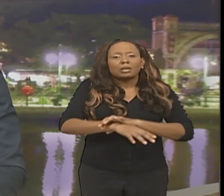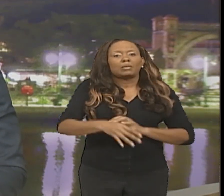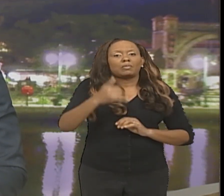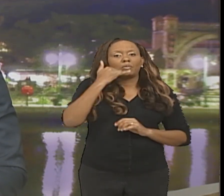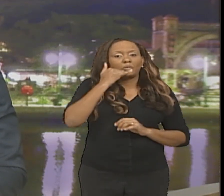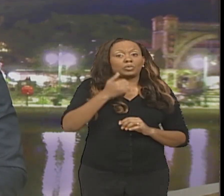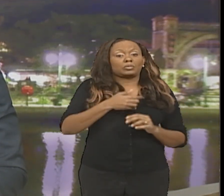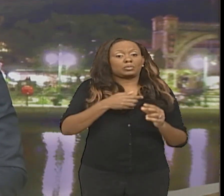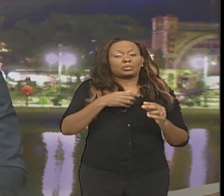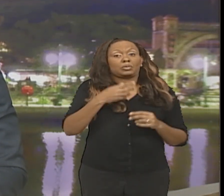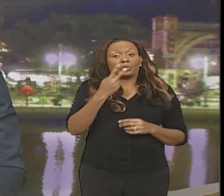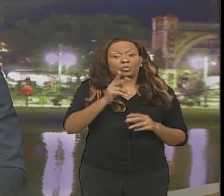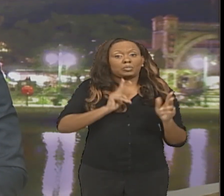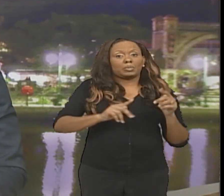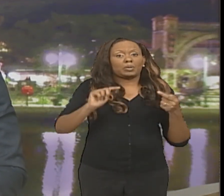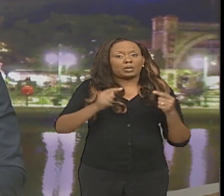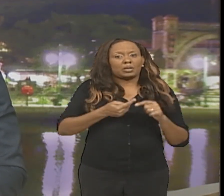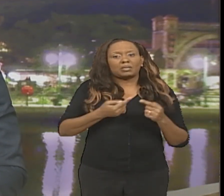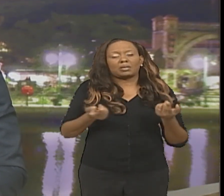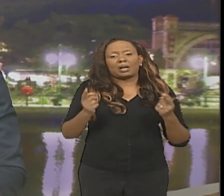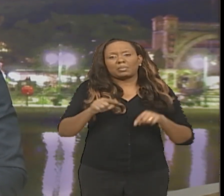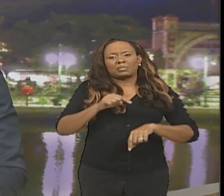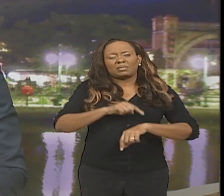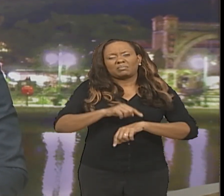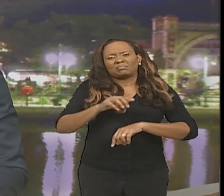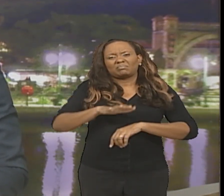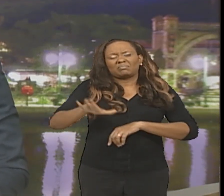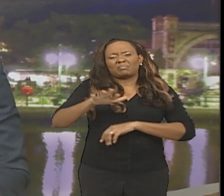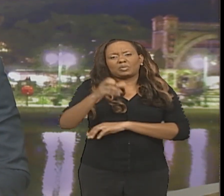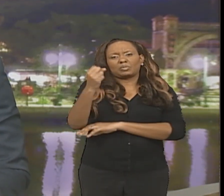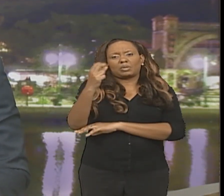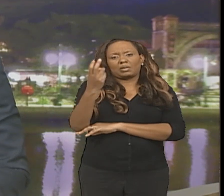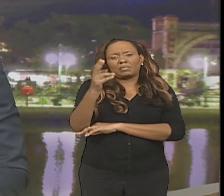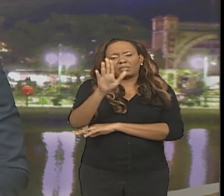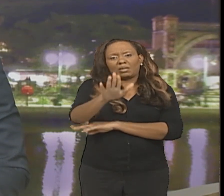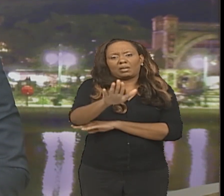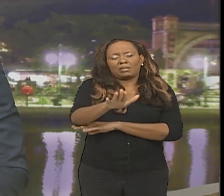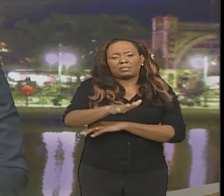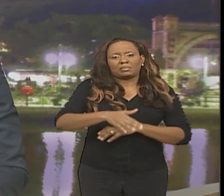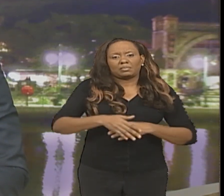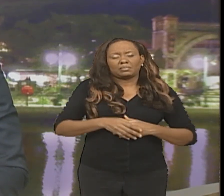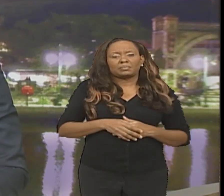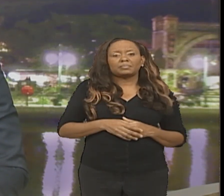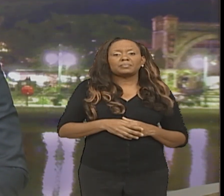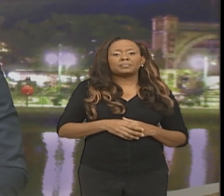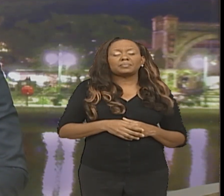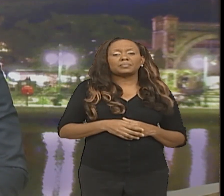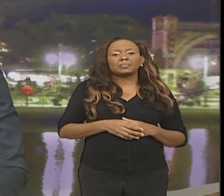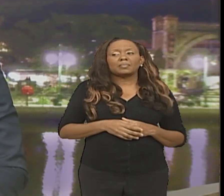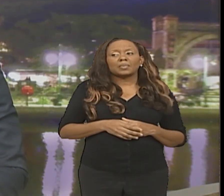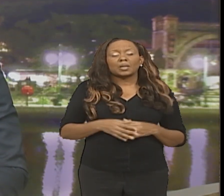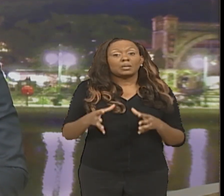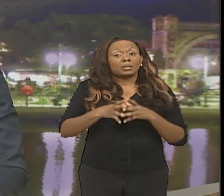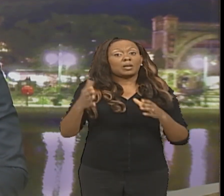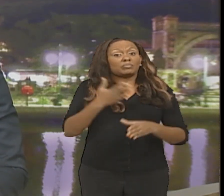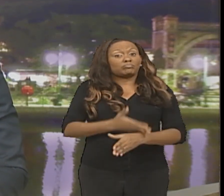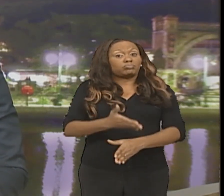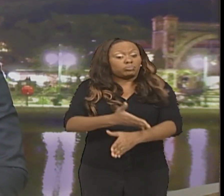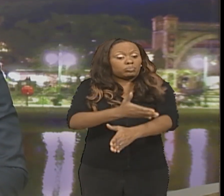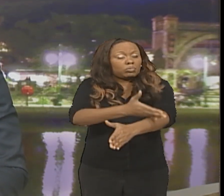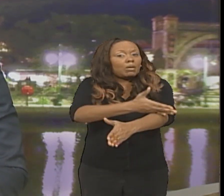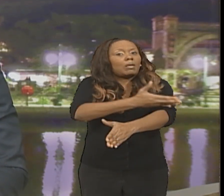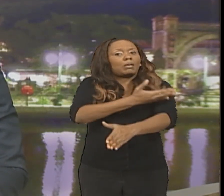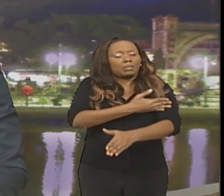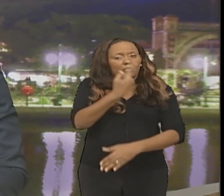incident, which occurred at about 10 minutes after 12 this afternoon. Several improvements are coming to the Queen Elizabeth